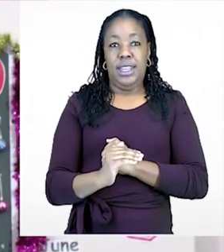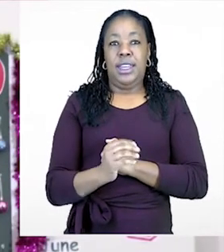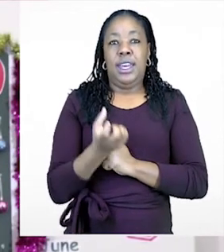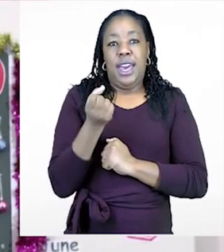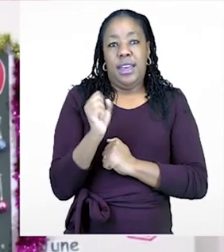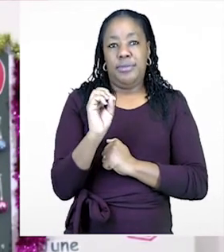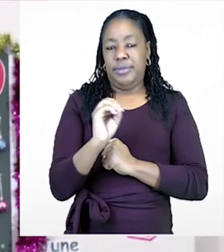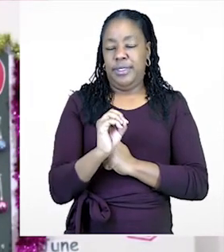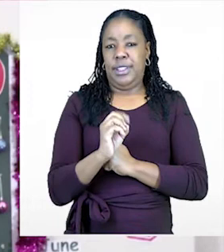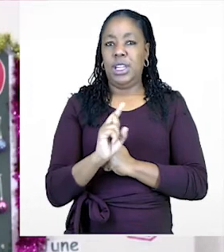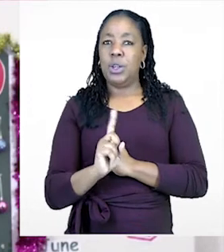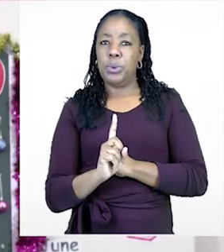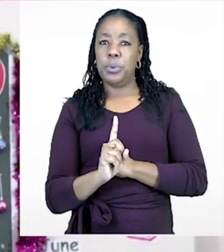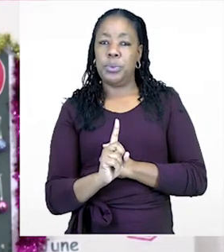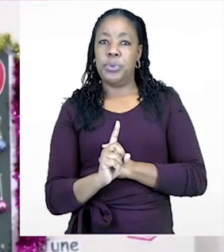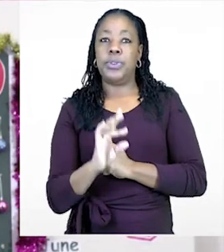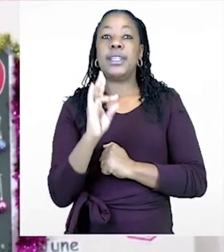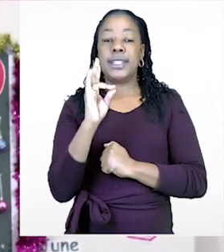the number 7.